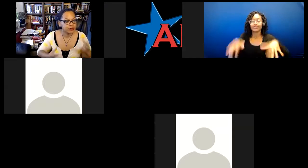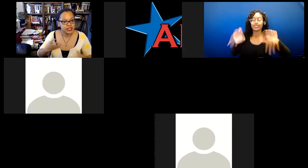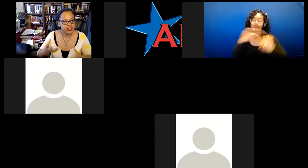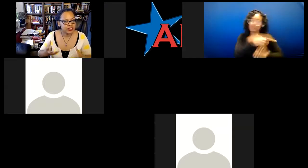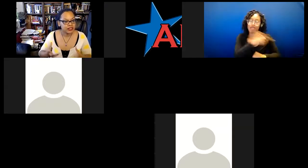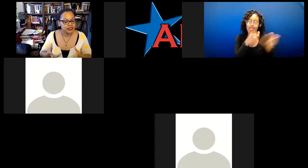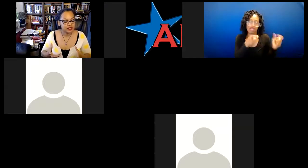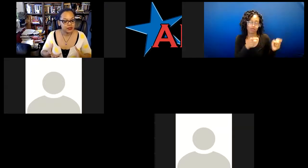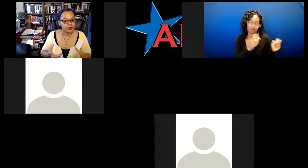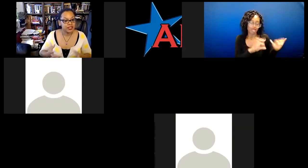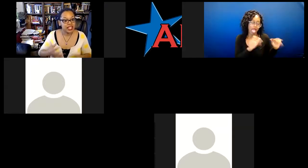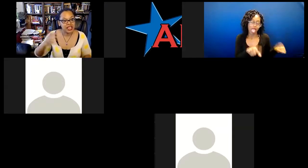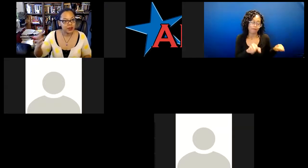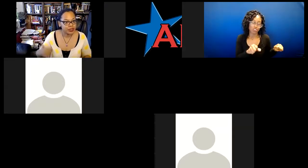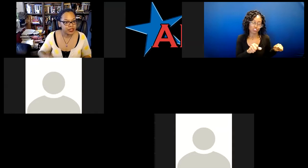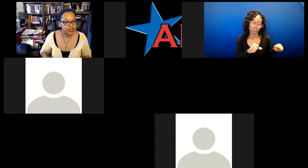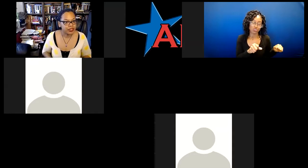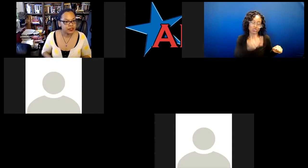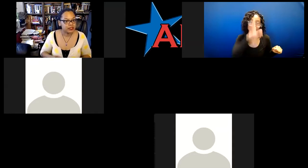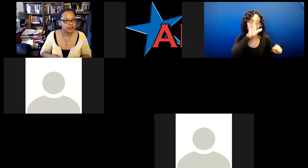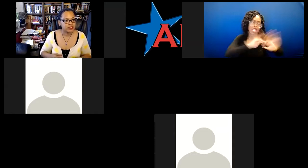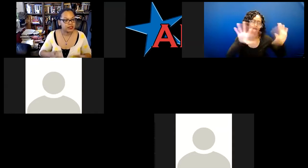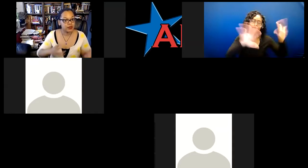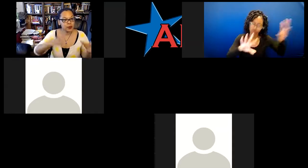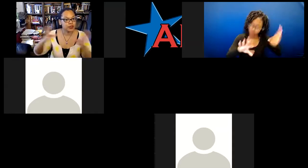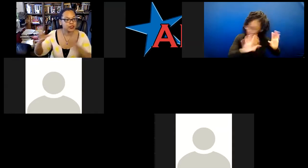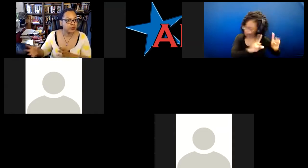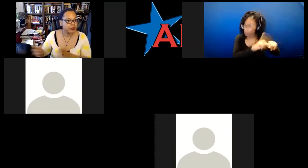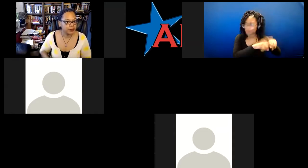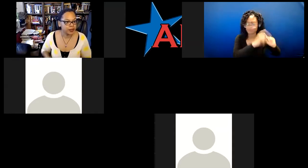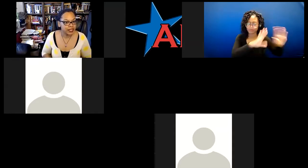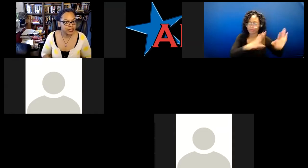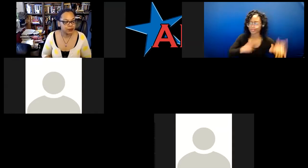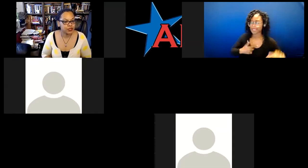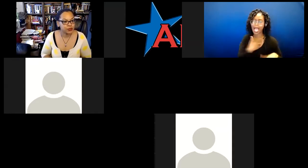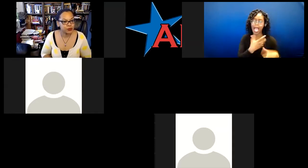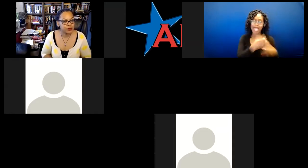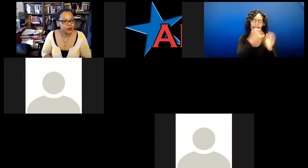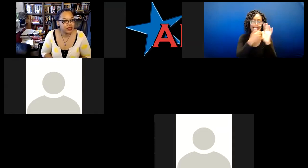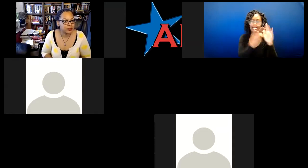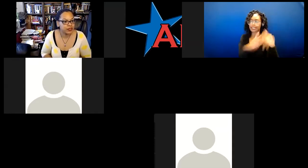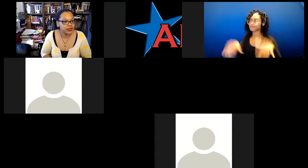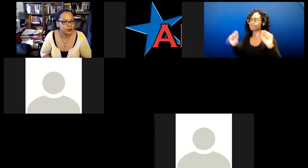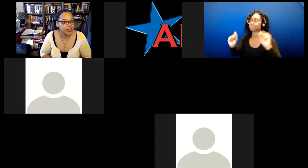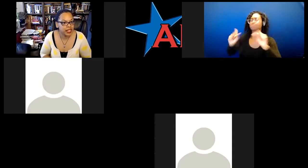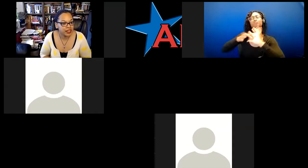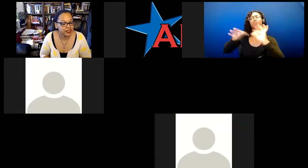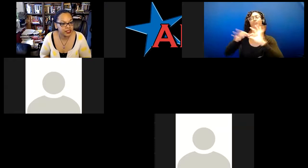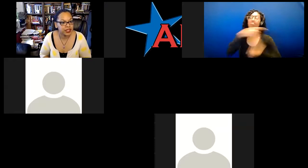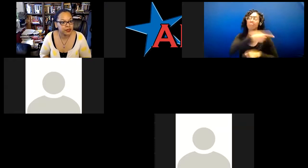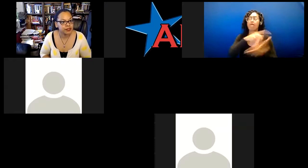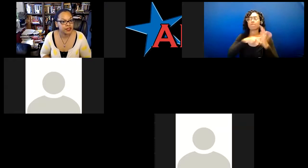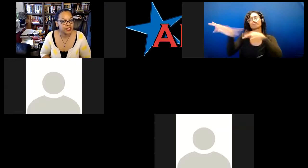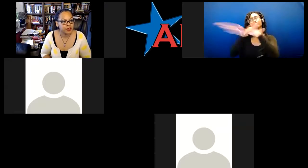to, lay it out in words the way that we'd like them to. But we can